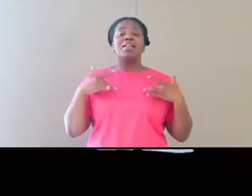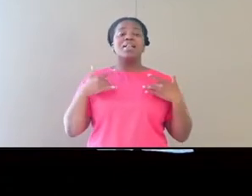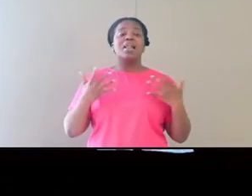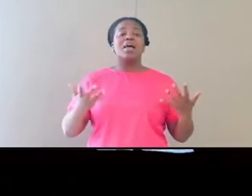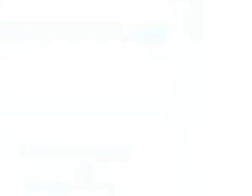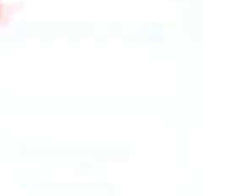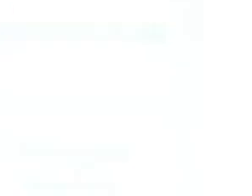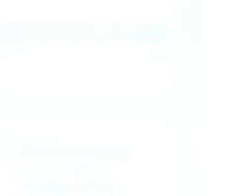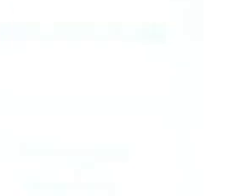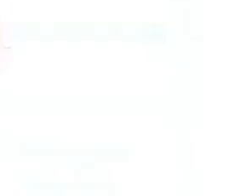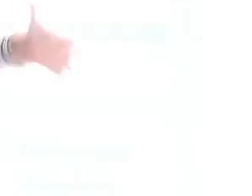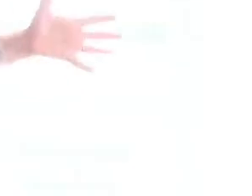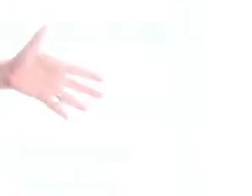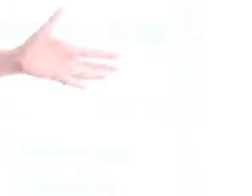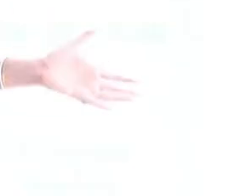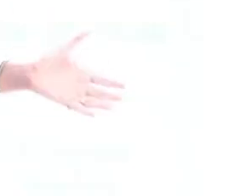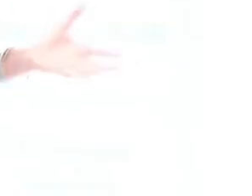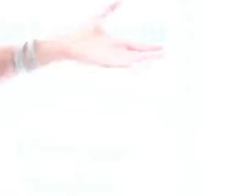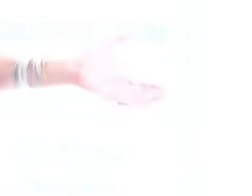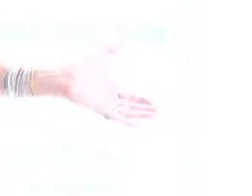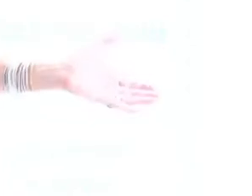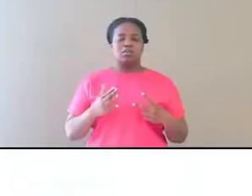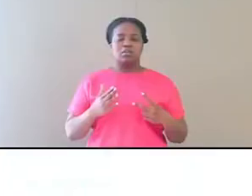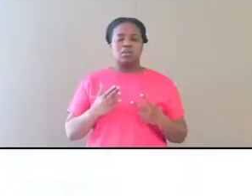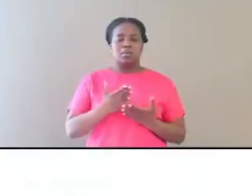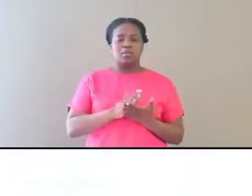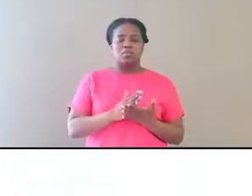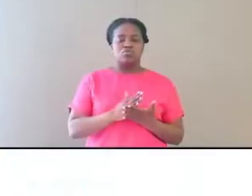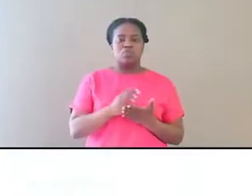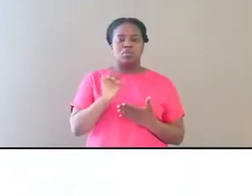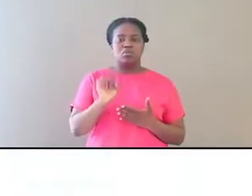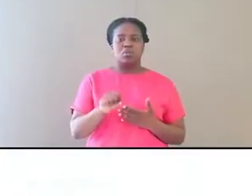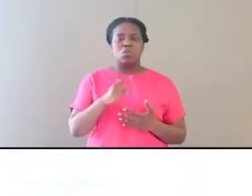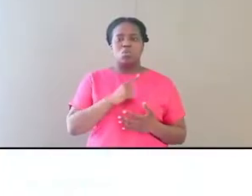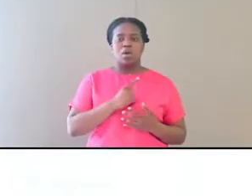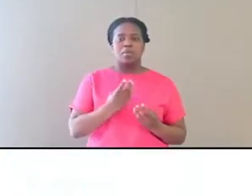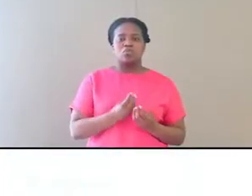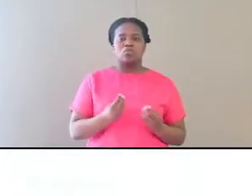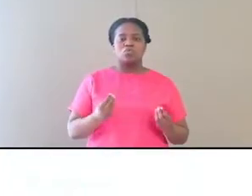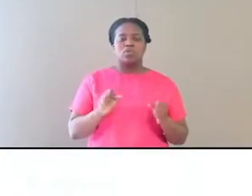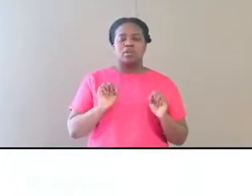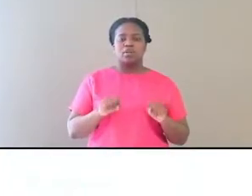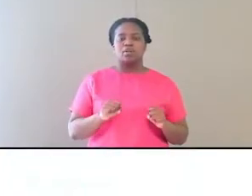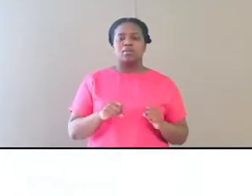-income households, where income has to be shared between more people because they have children to look after.